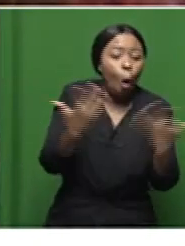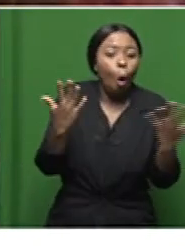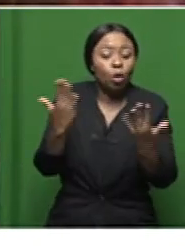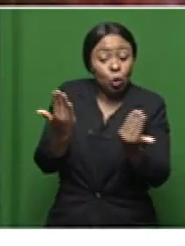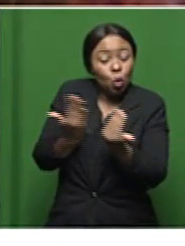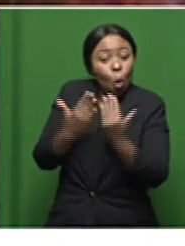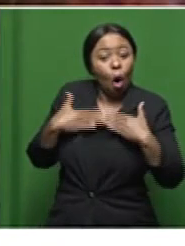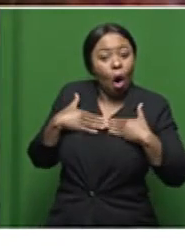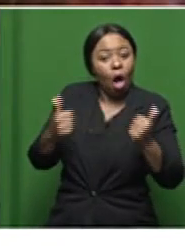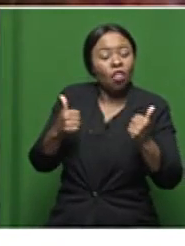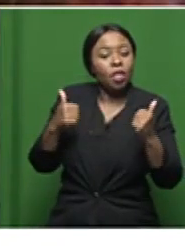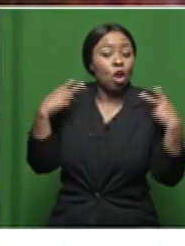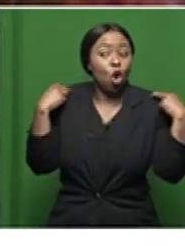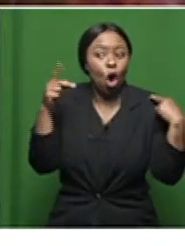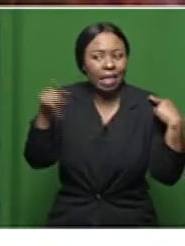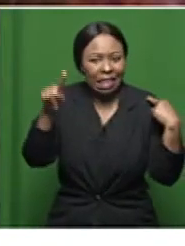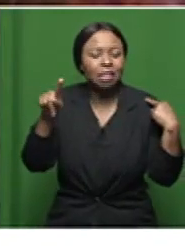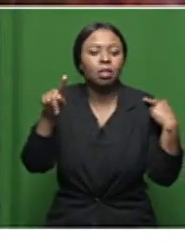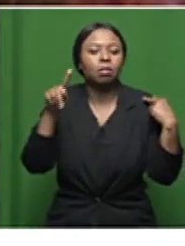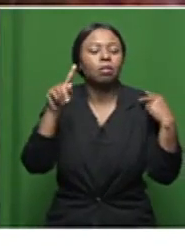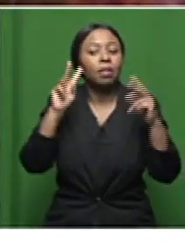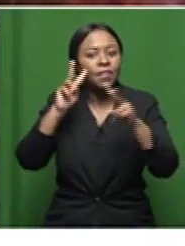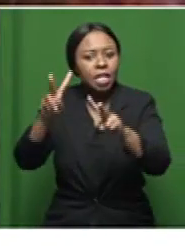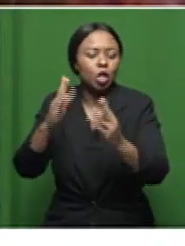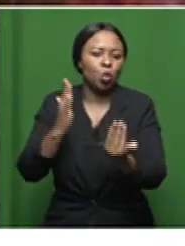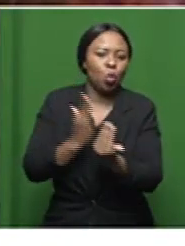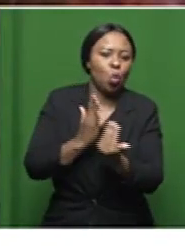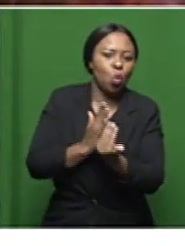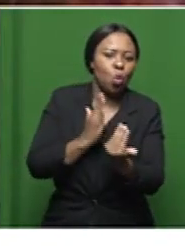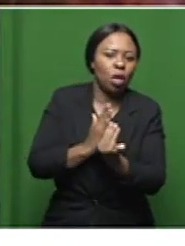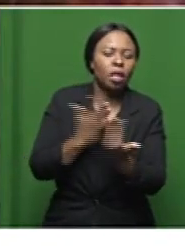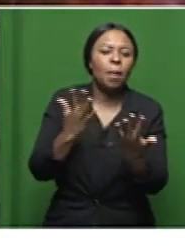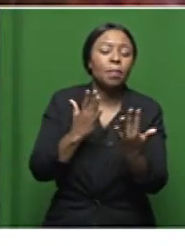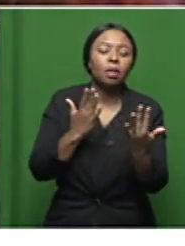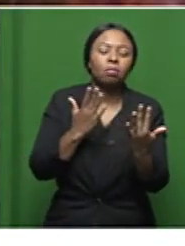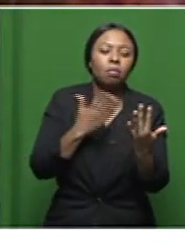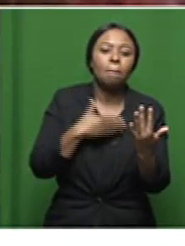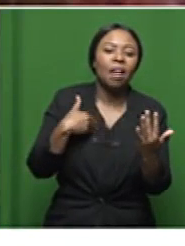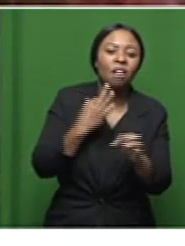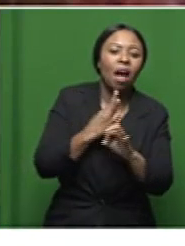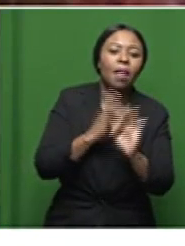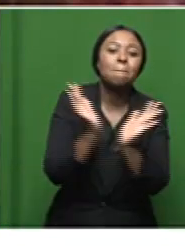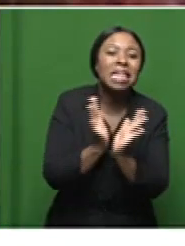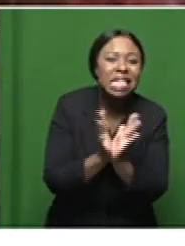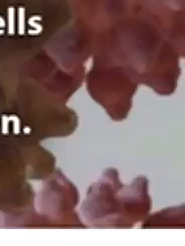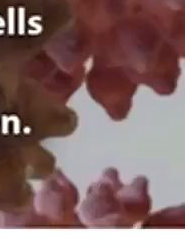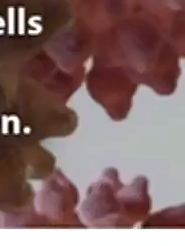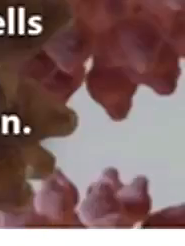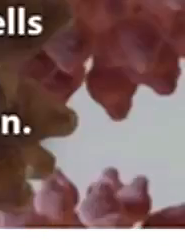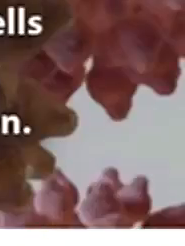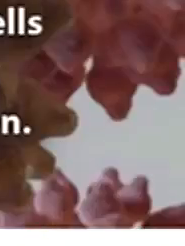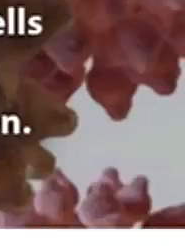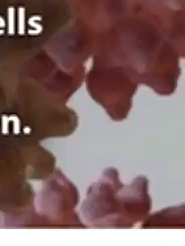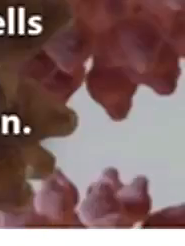nurses and HPV teams will then visit the schools through parents' meeting, then take the opportunity to educate the parents